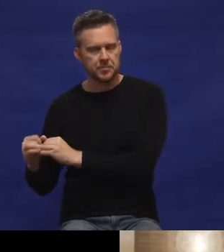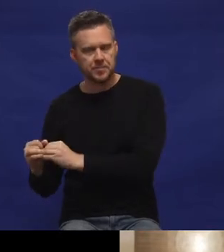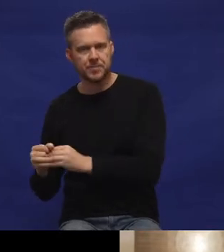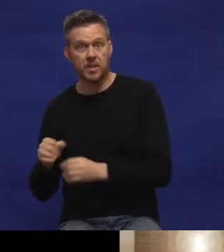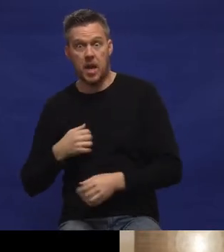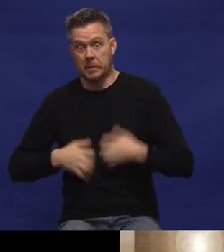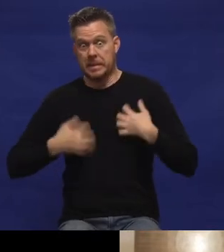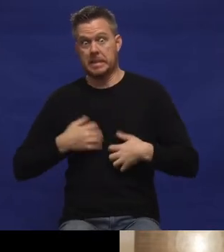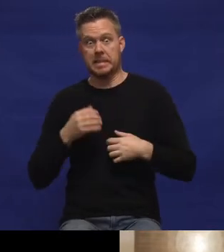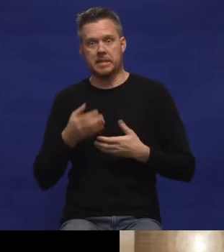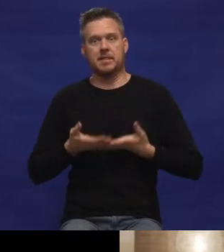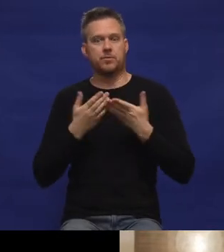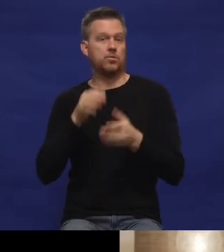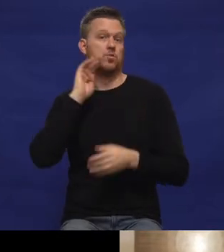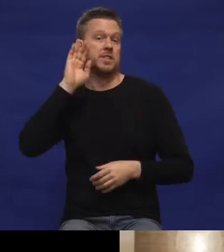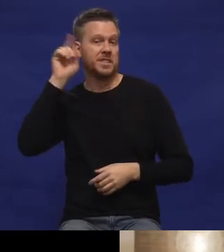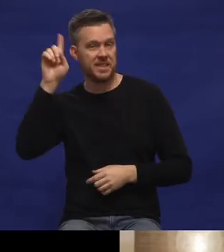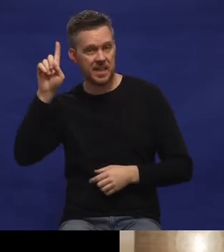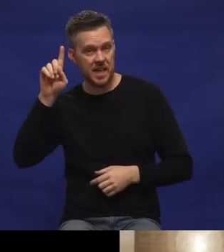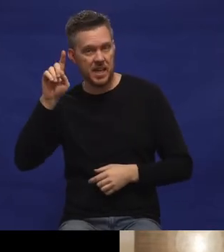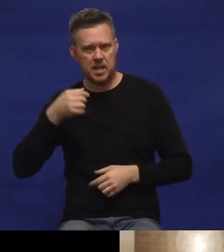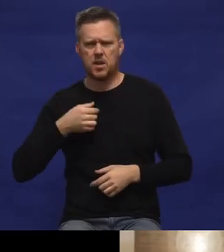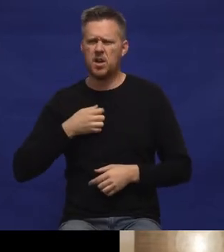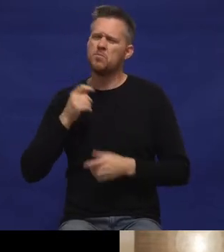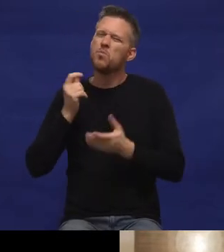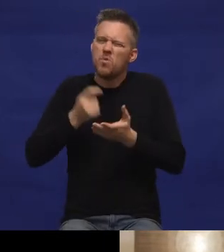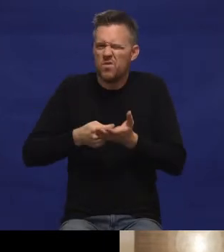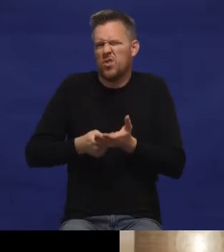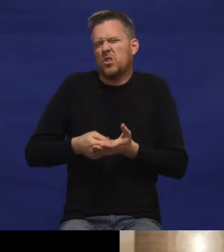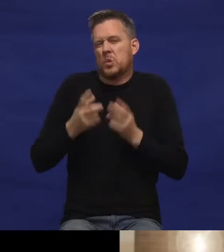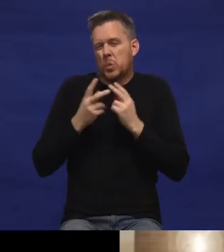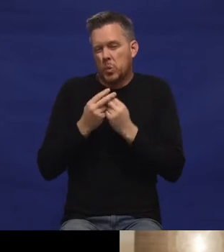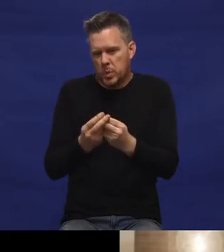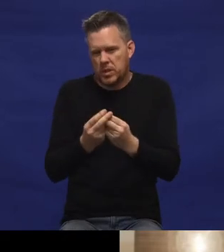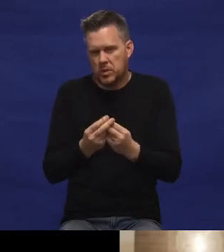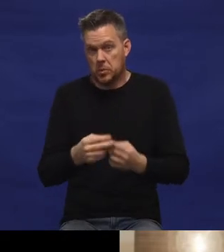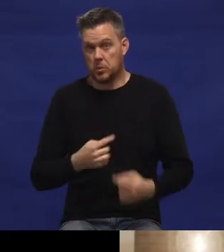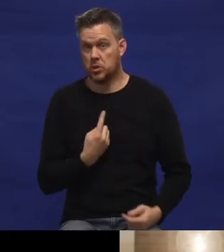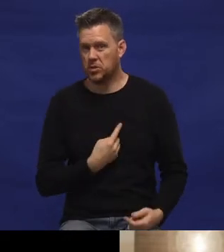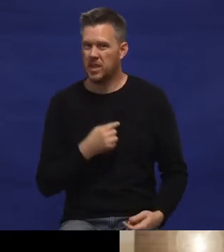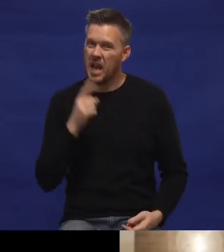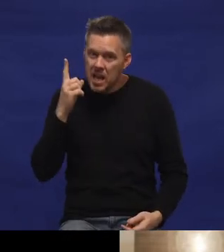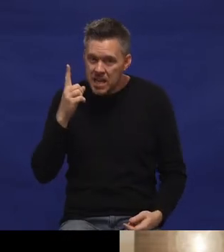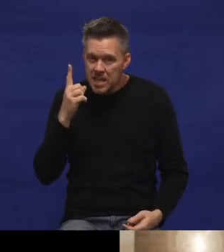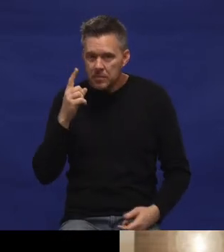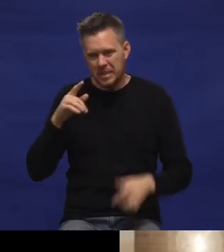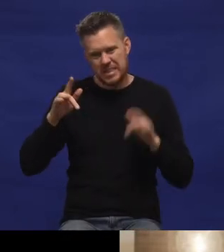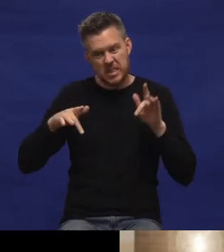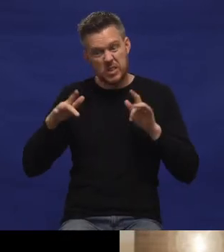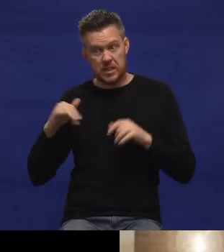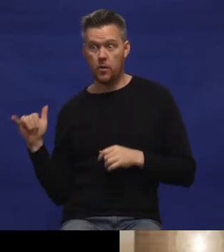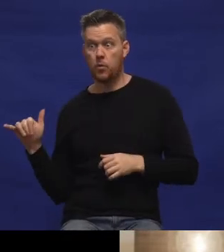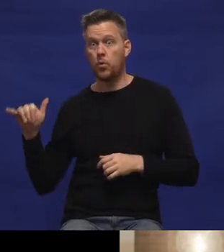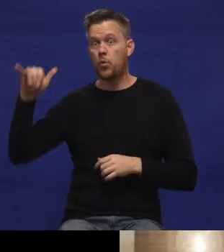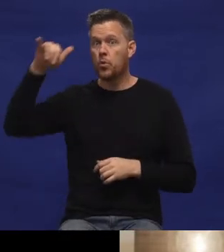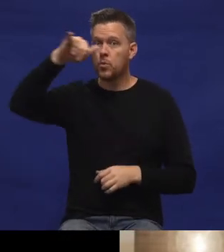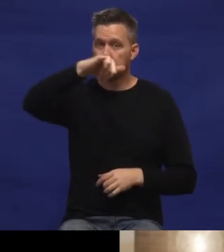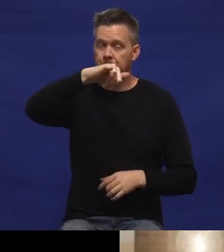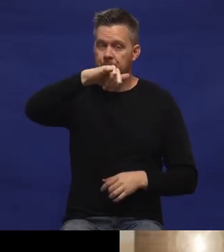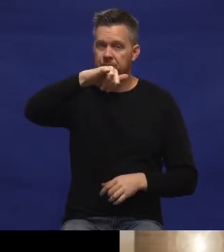course, I would much prefer to be with you in person, but unfortunately, the planes just aren't yet flying.